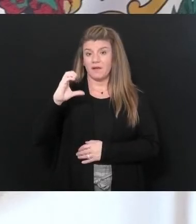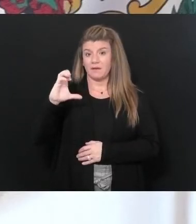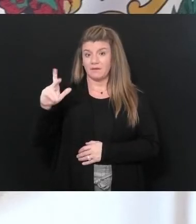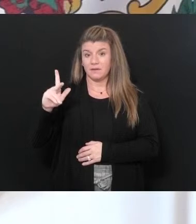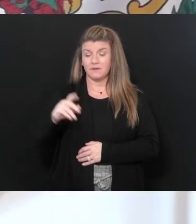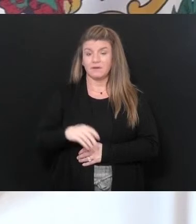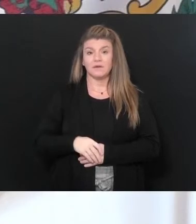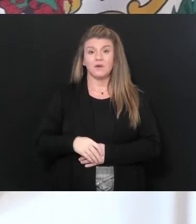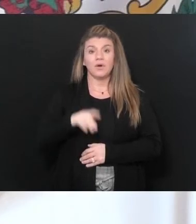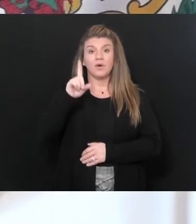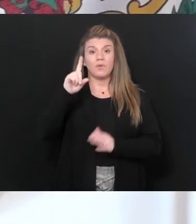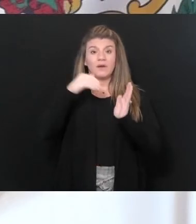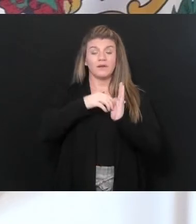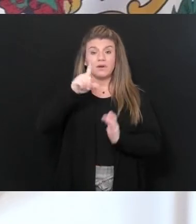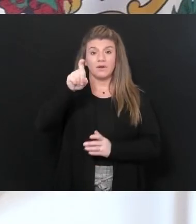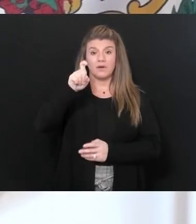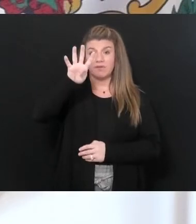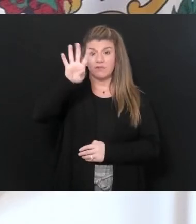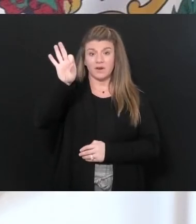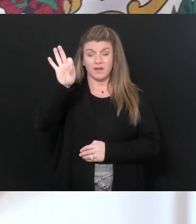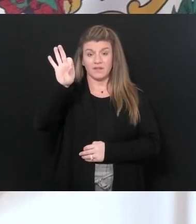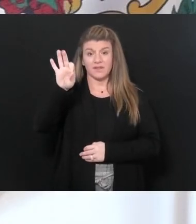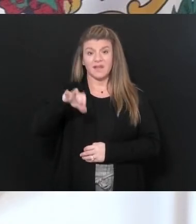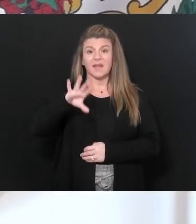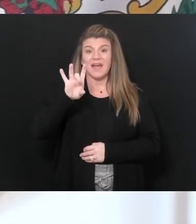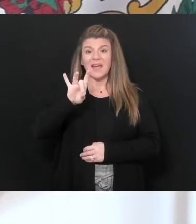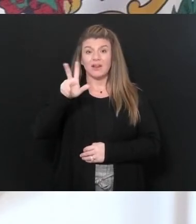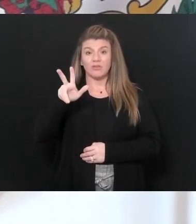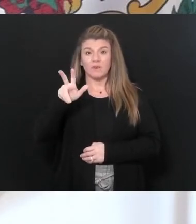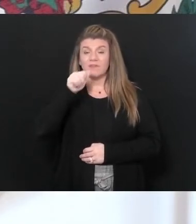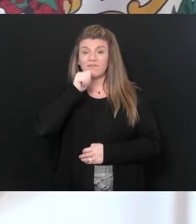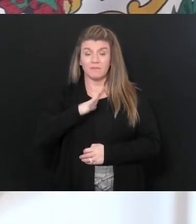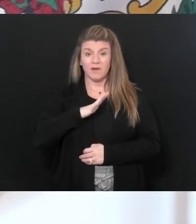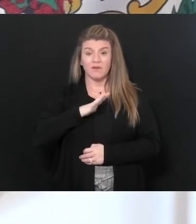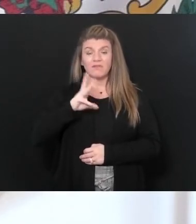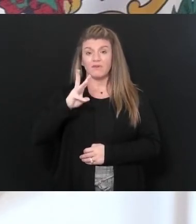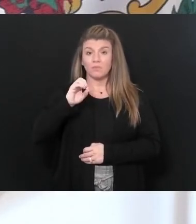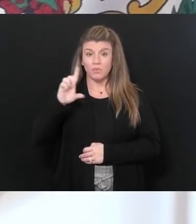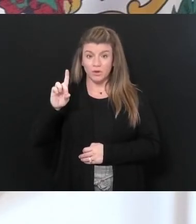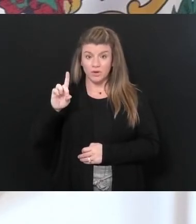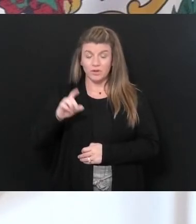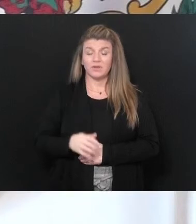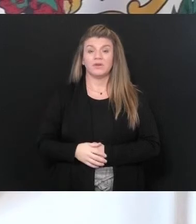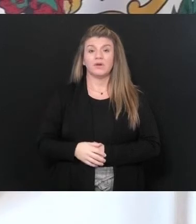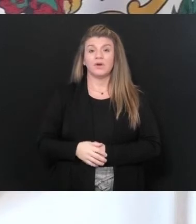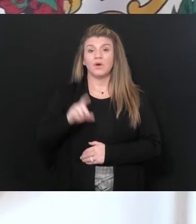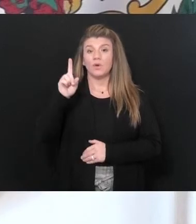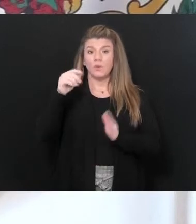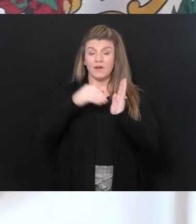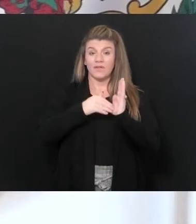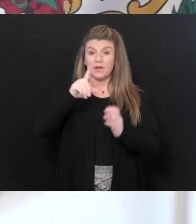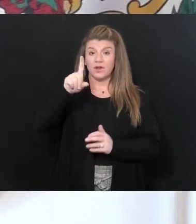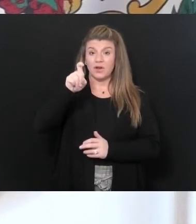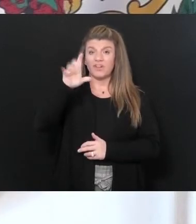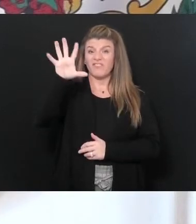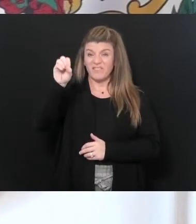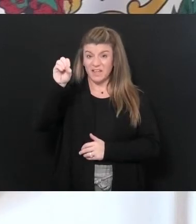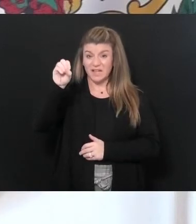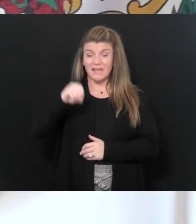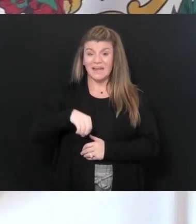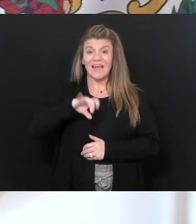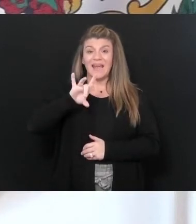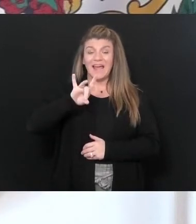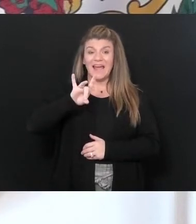County. Our 1149th death, an 83-year-old female from Wood County. Our 1150th death,